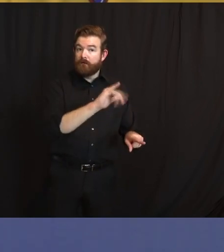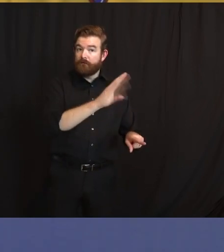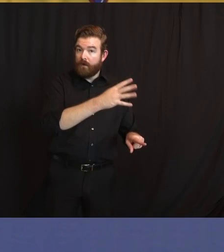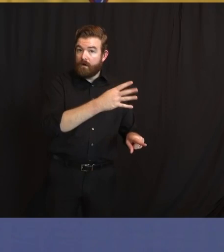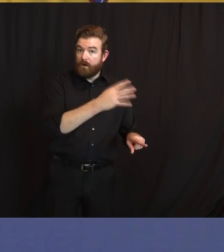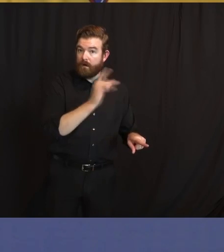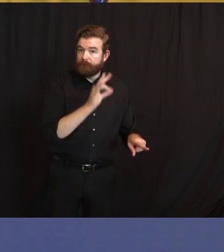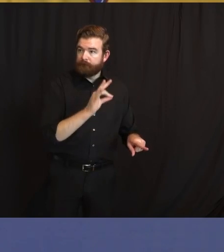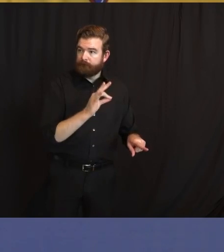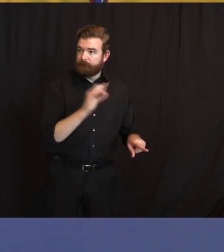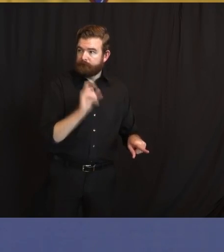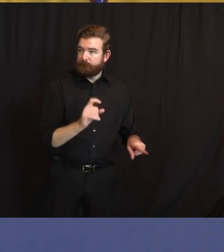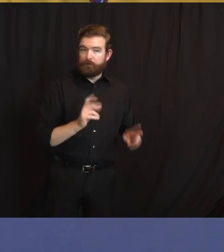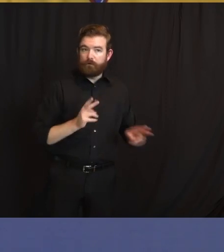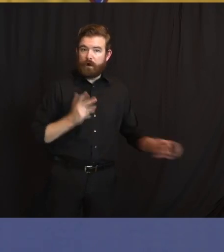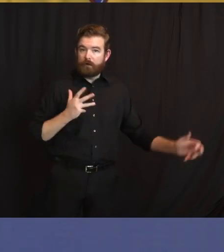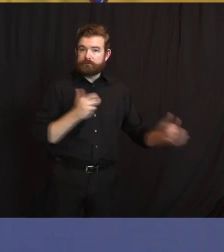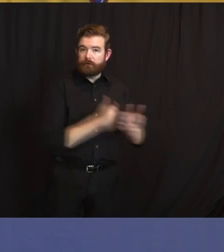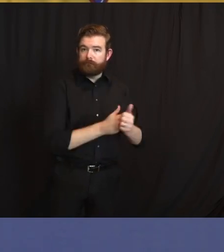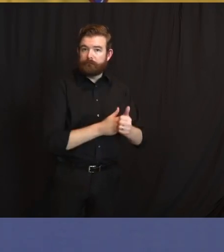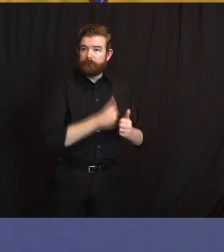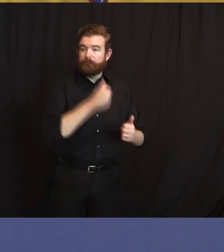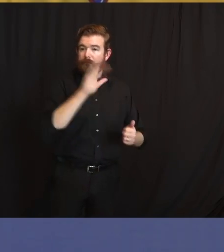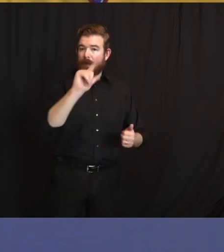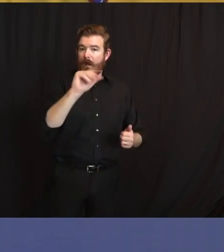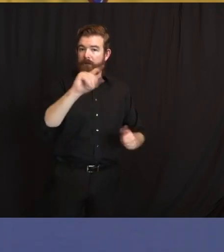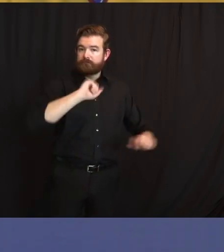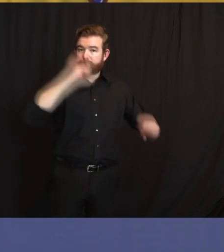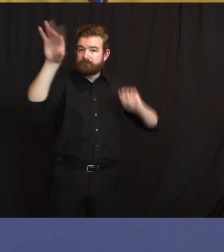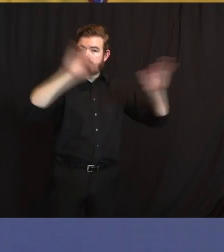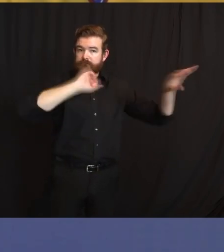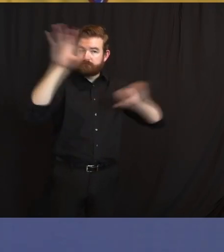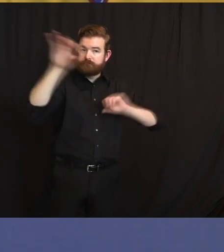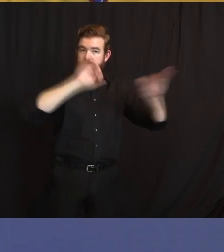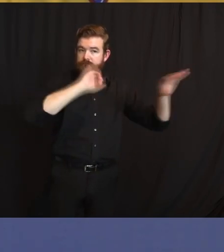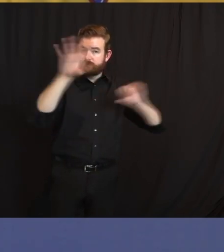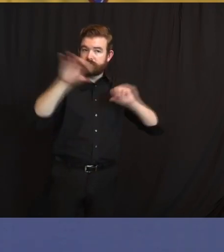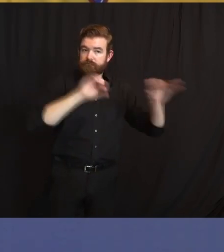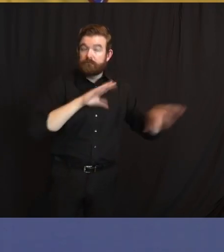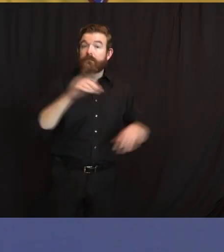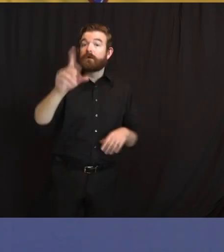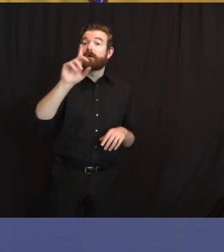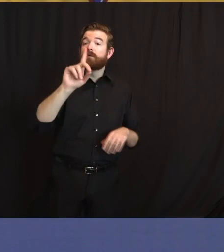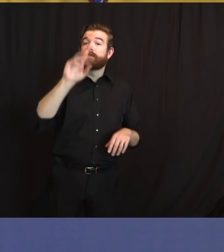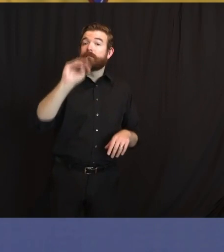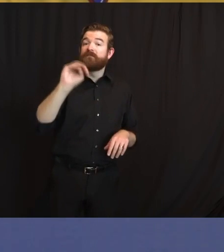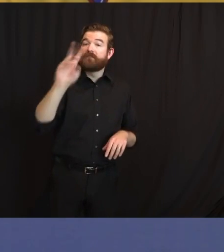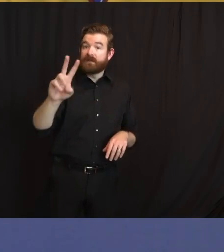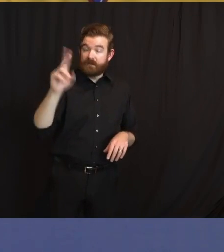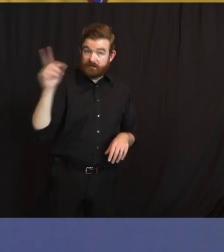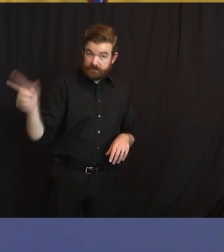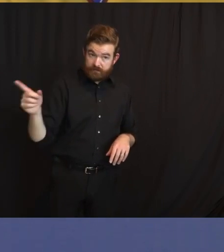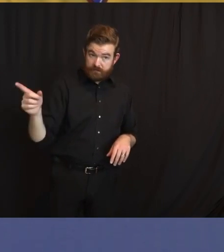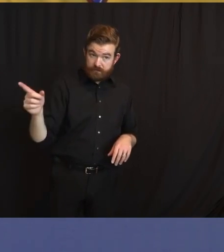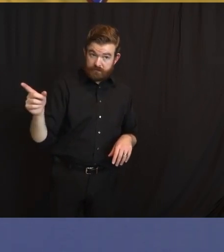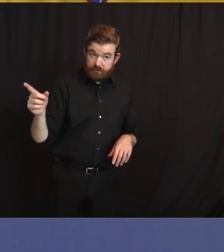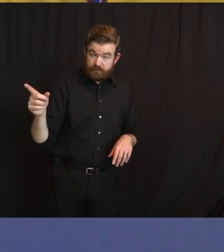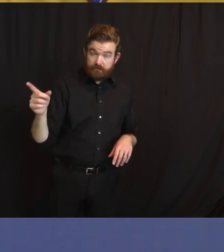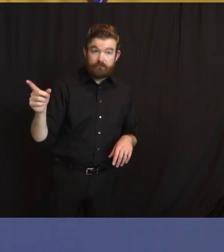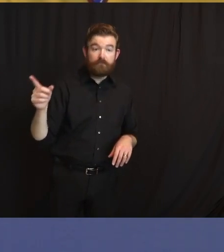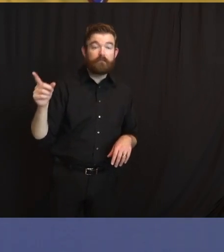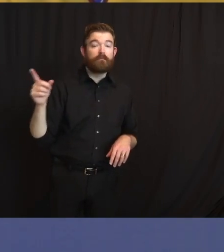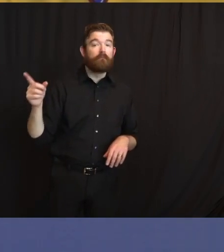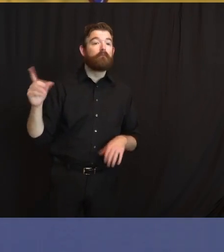then the Motor Vehicle Commission says they are unaware of problems related to voter registration. Now, I don't know that